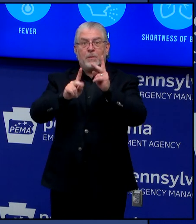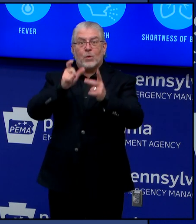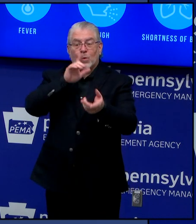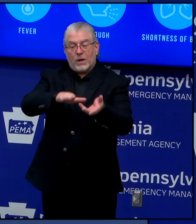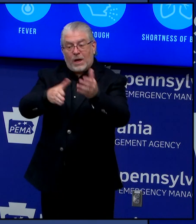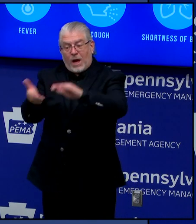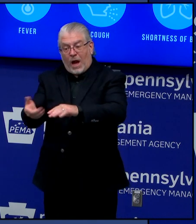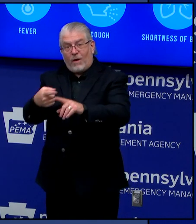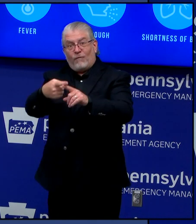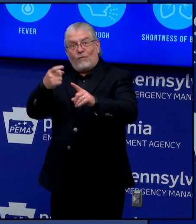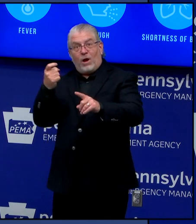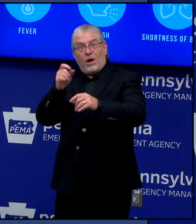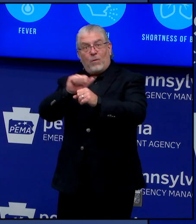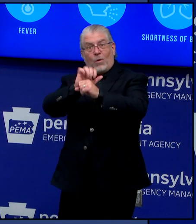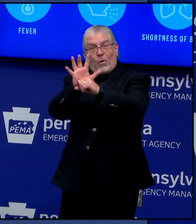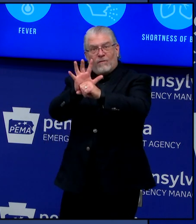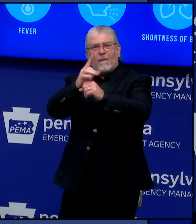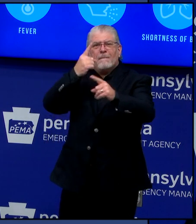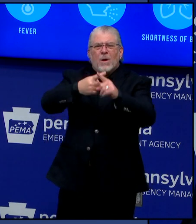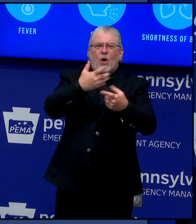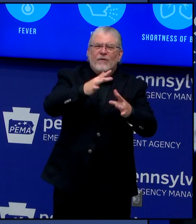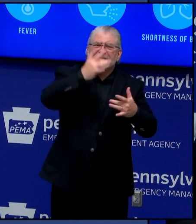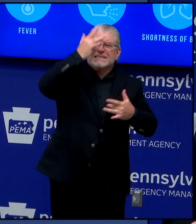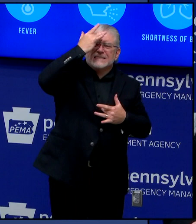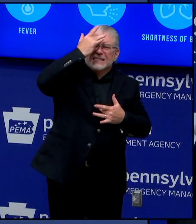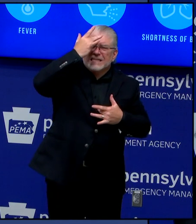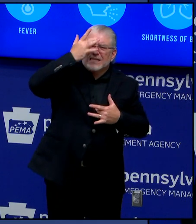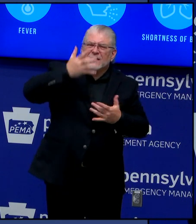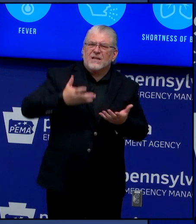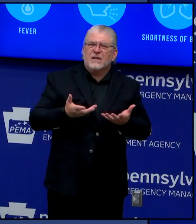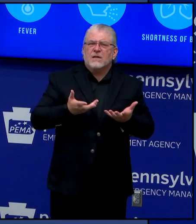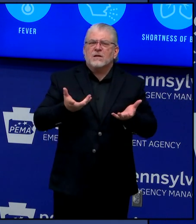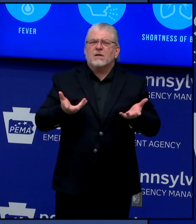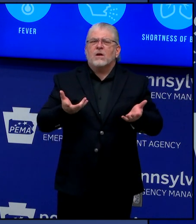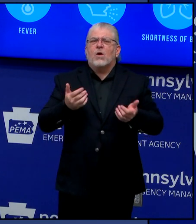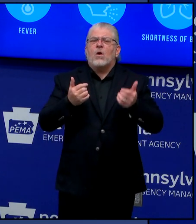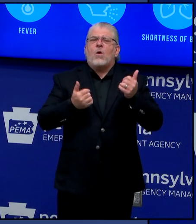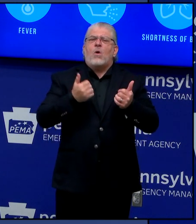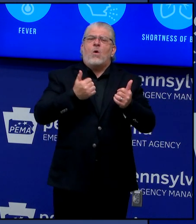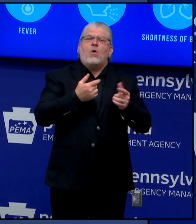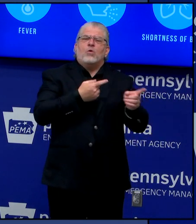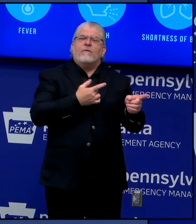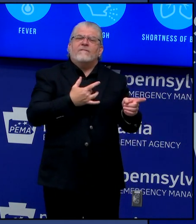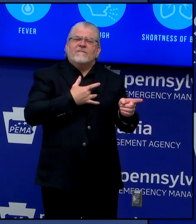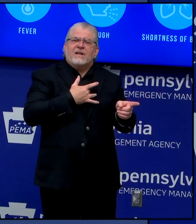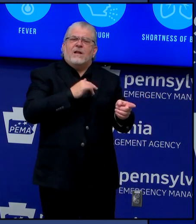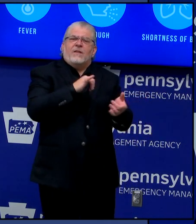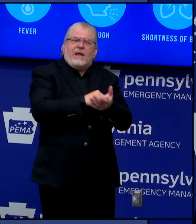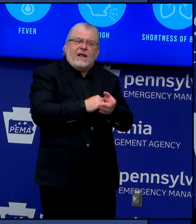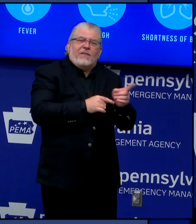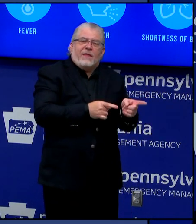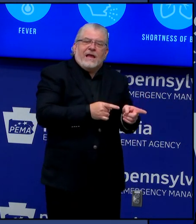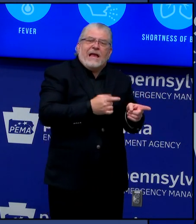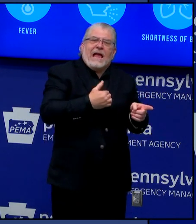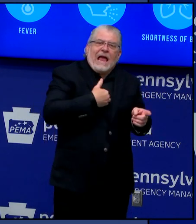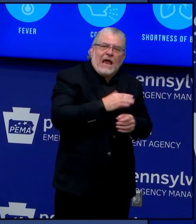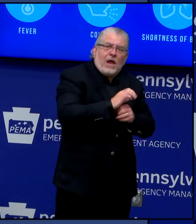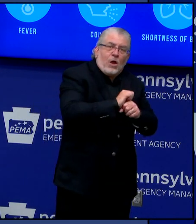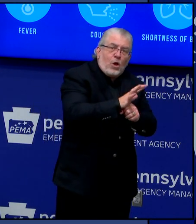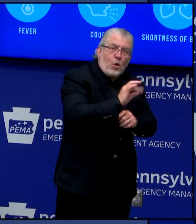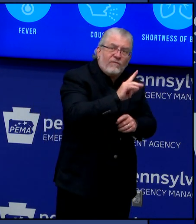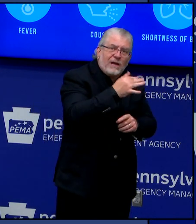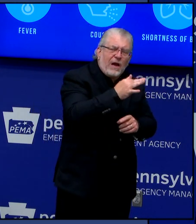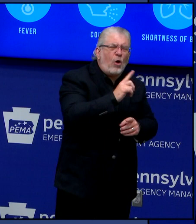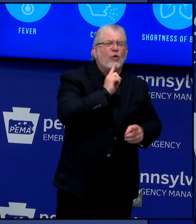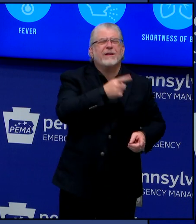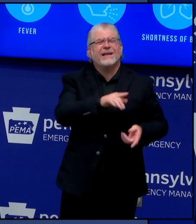were probable for COVID-19? No, what we're saying in terms of that data that we provided to the legislative leaders upon their